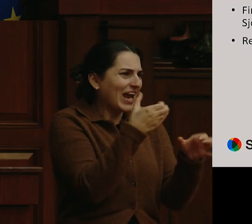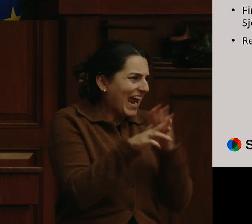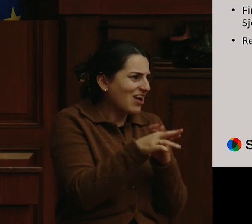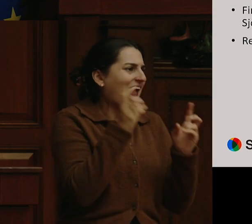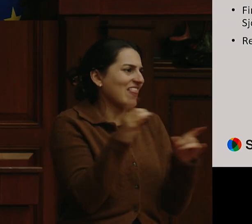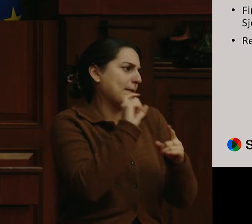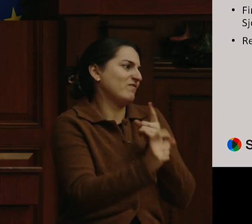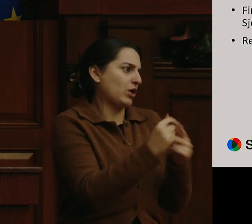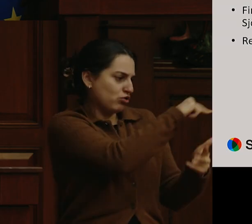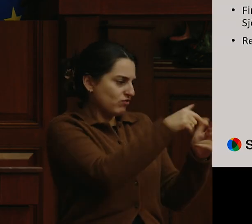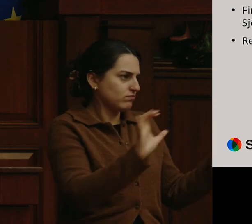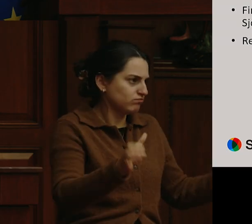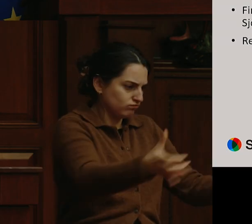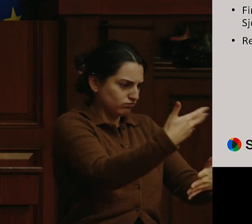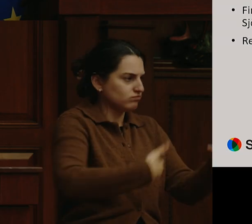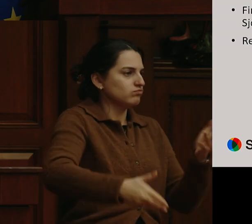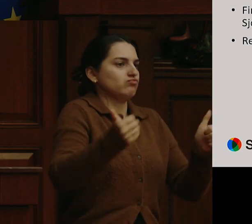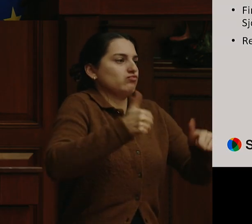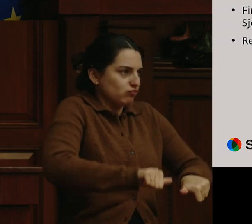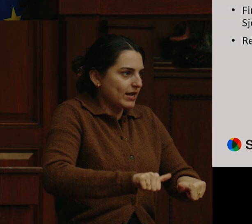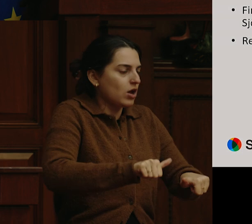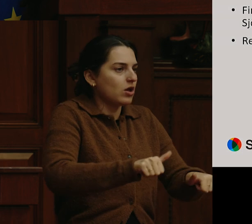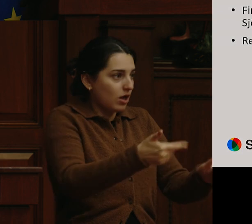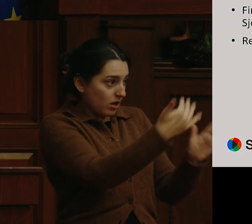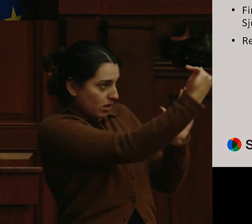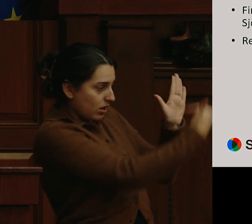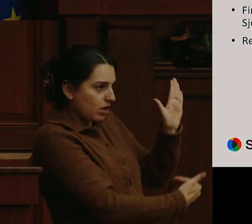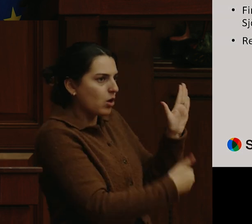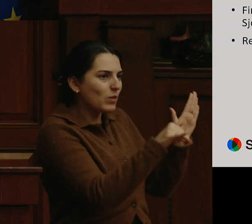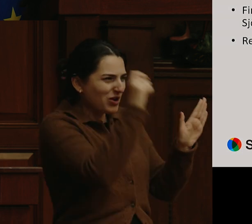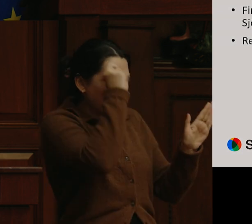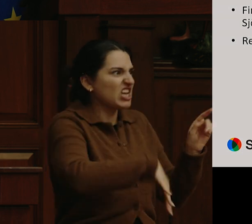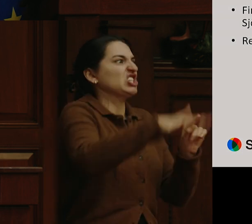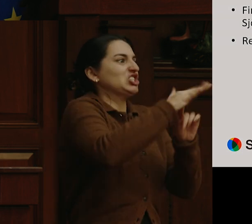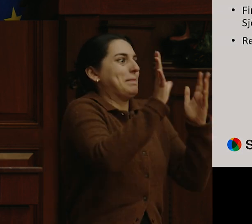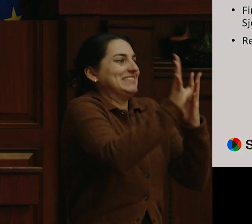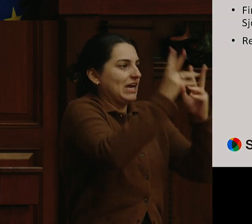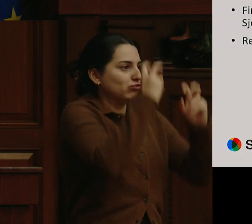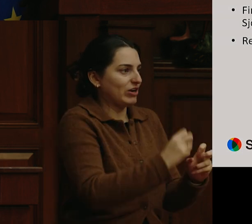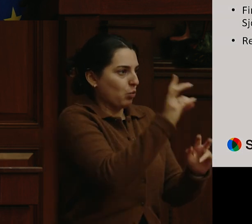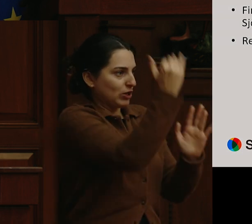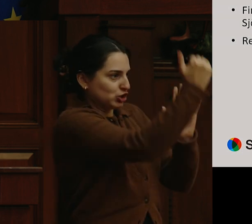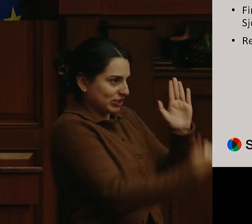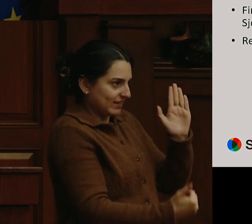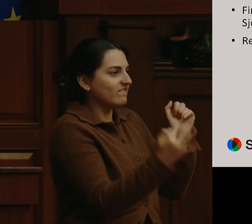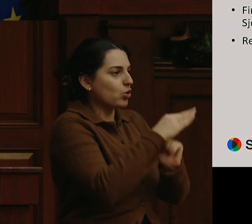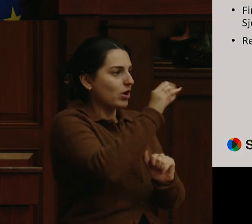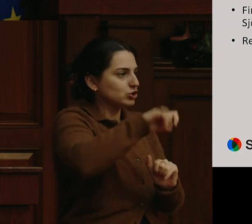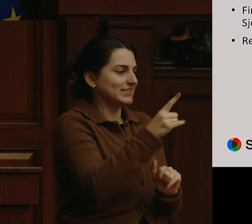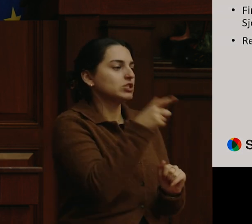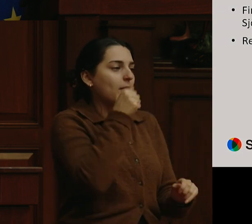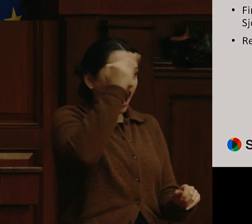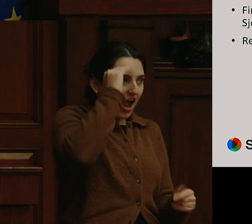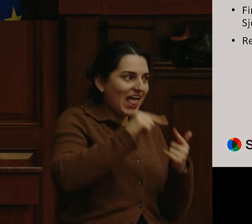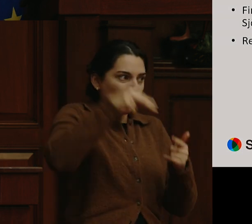healthcare professionals come together and agree the top 10 research priorities for Sjögren's disease based on Ireland and